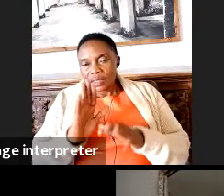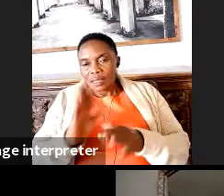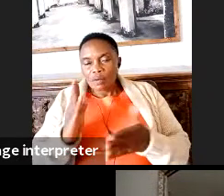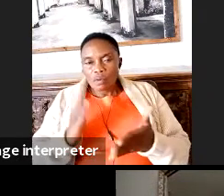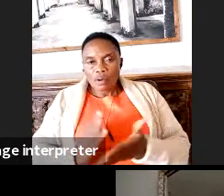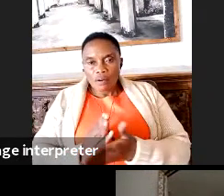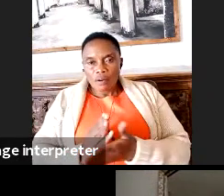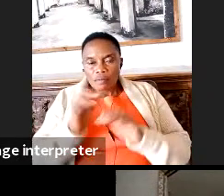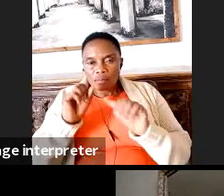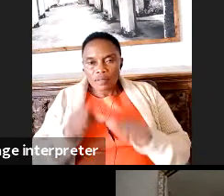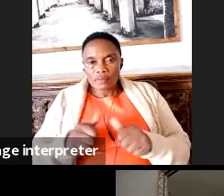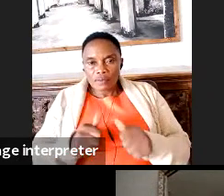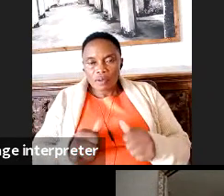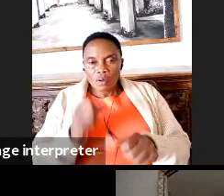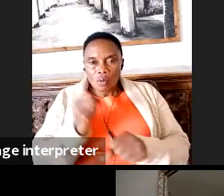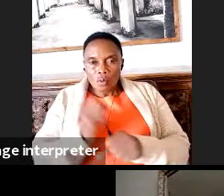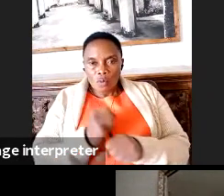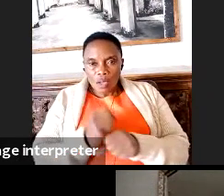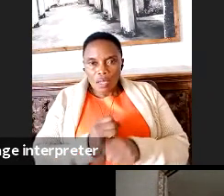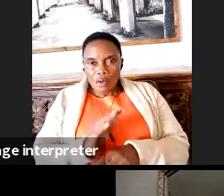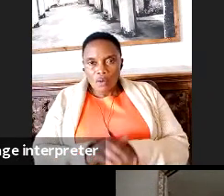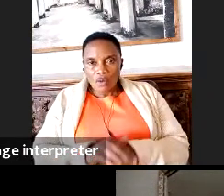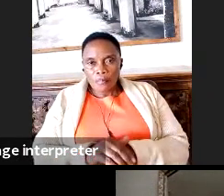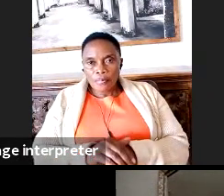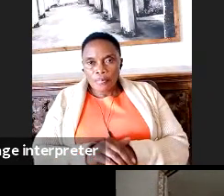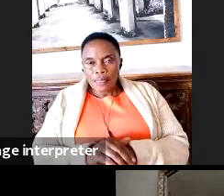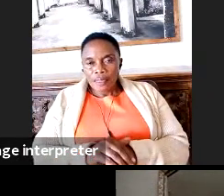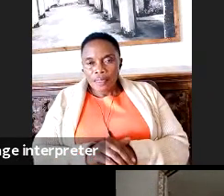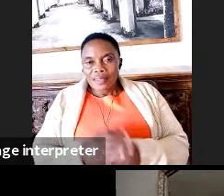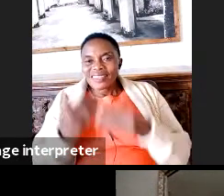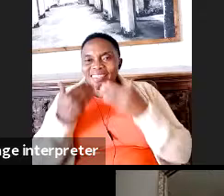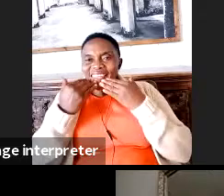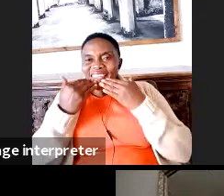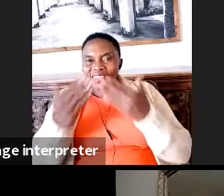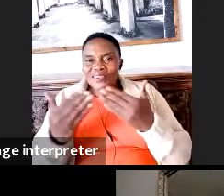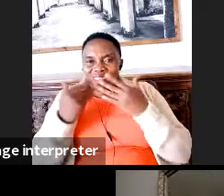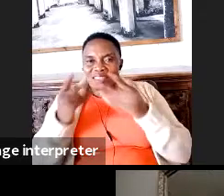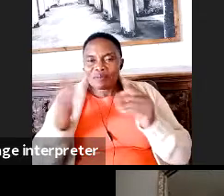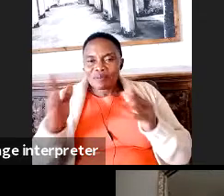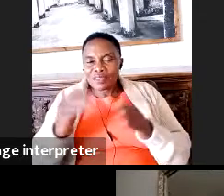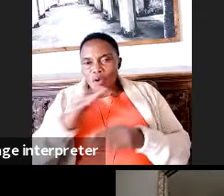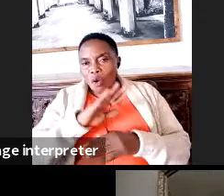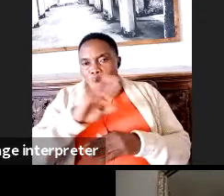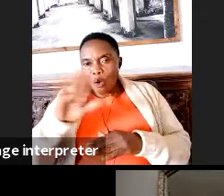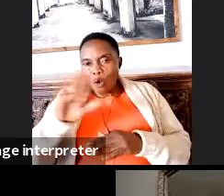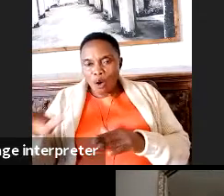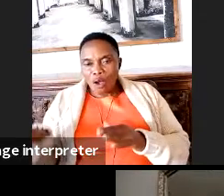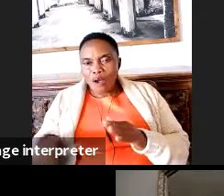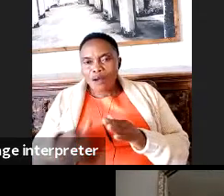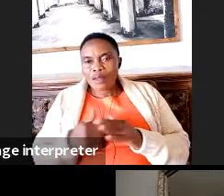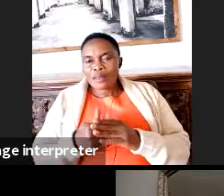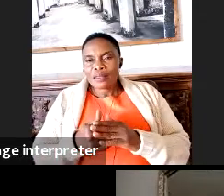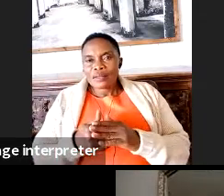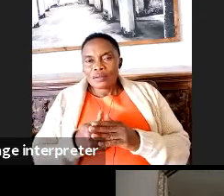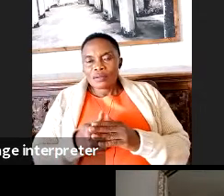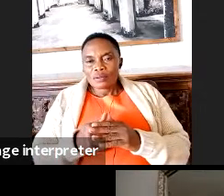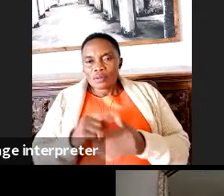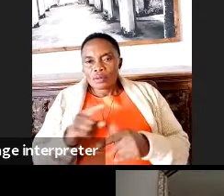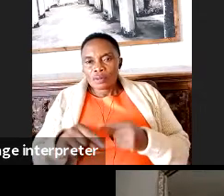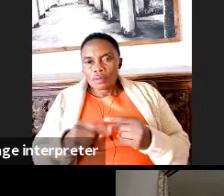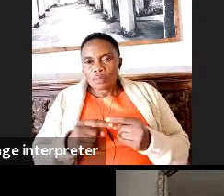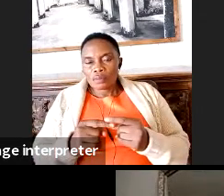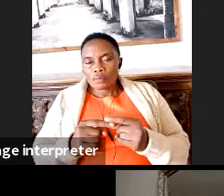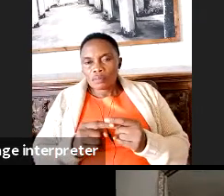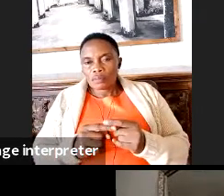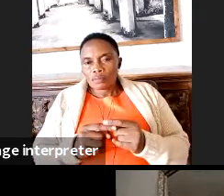CSOs are working on. So yes, so thank you so much to everyone. Feel free to get in touch on Twitter at